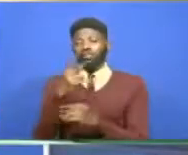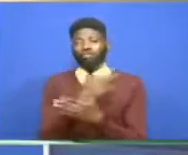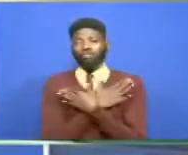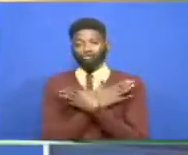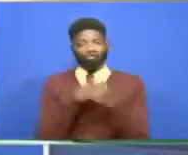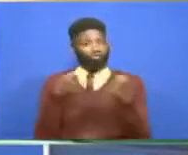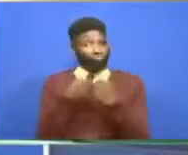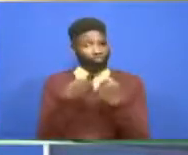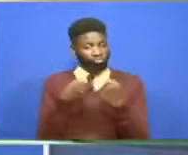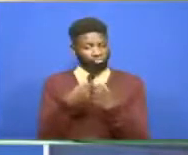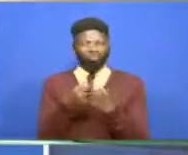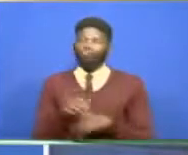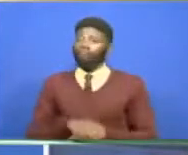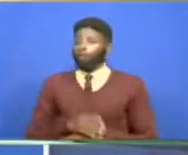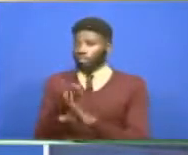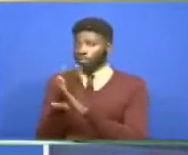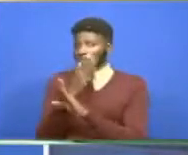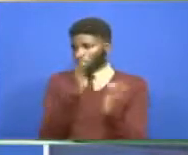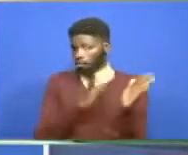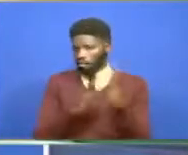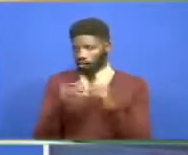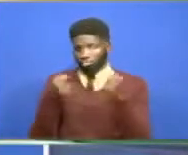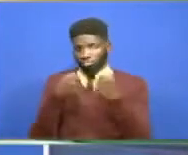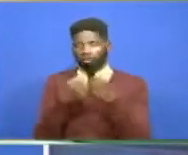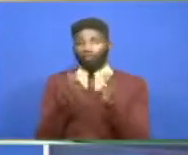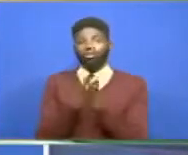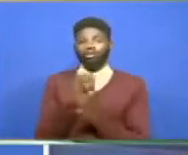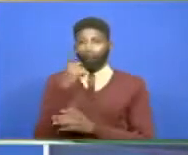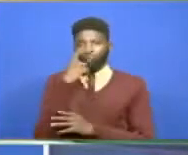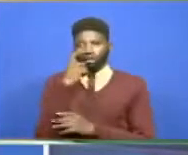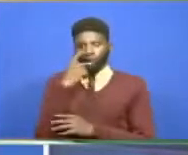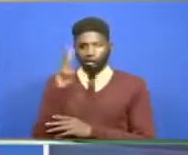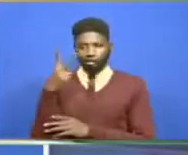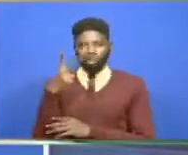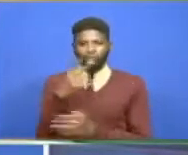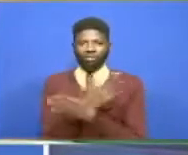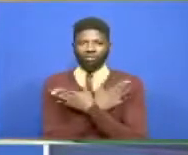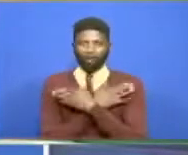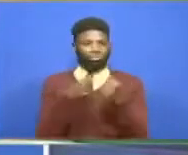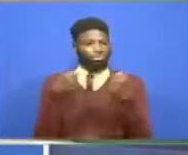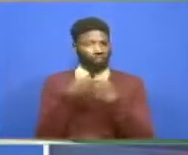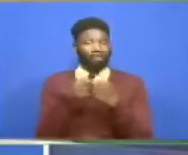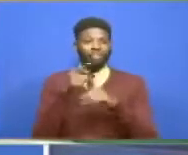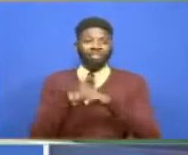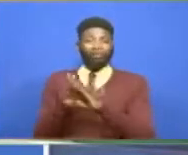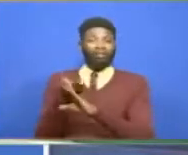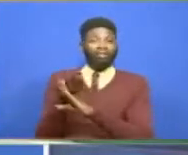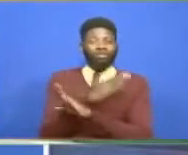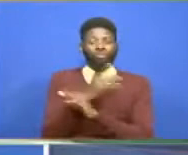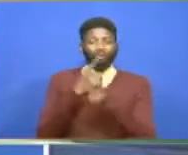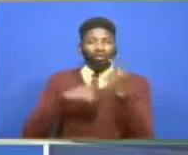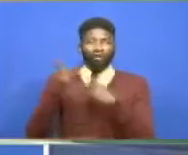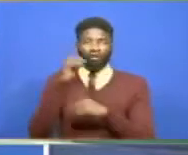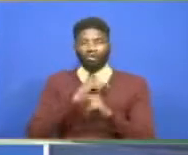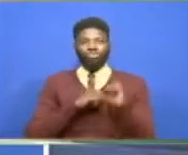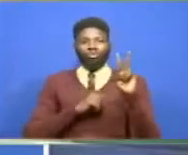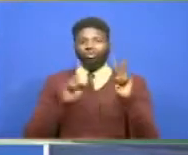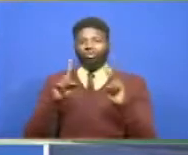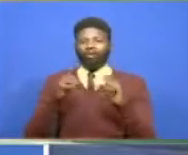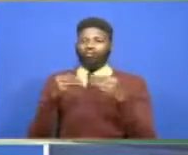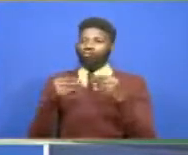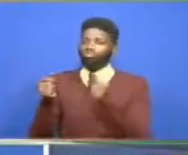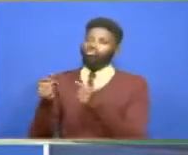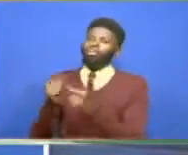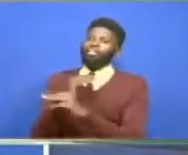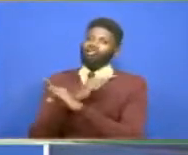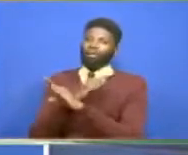national team was set to take on Sudan in a second friendly match following their 2-1 victory over Zambia's Chipolopolo